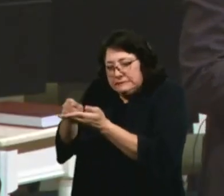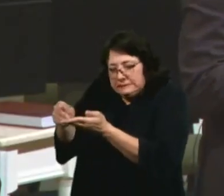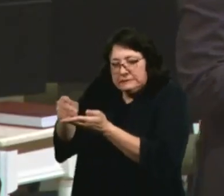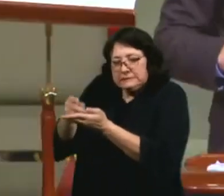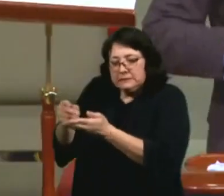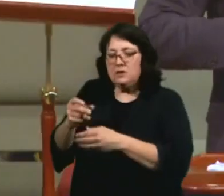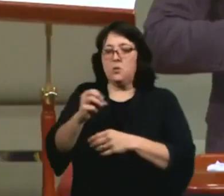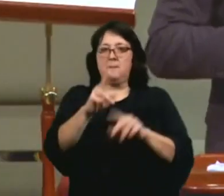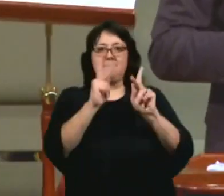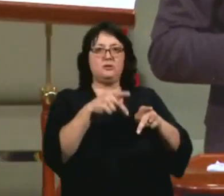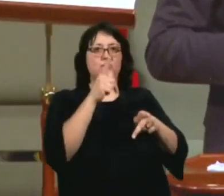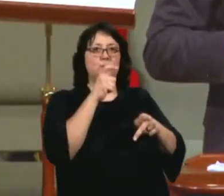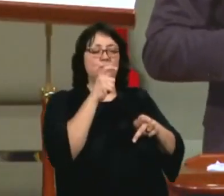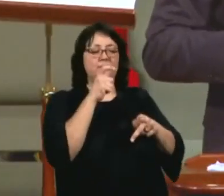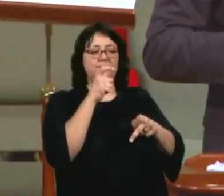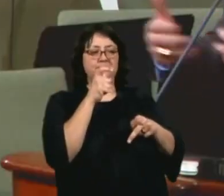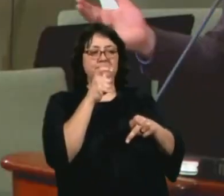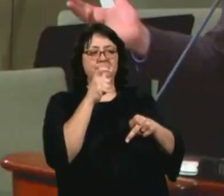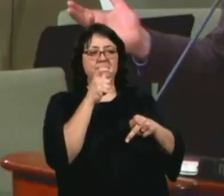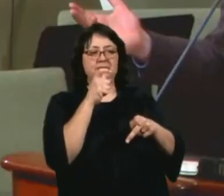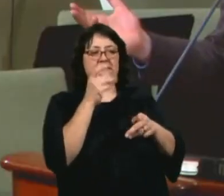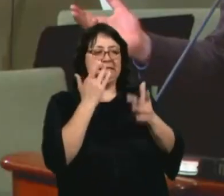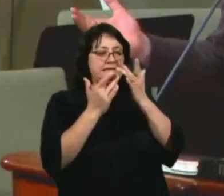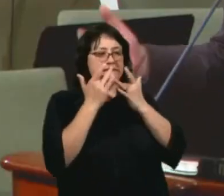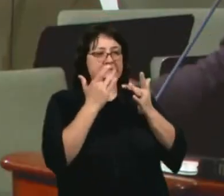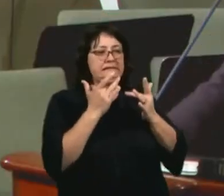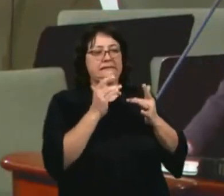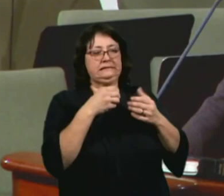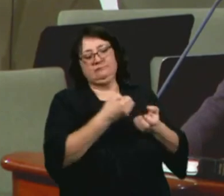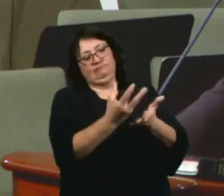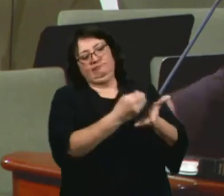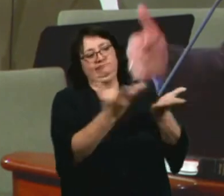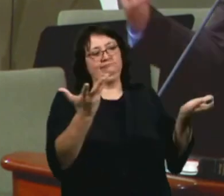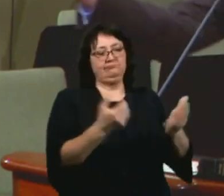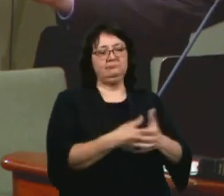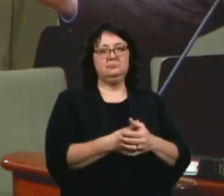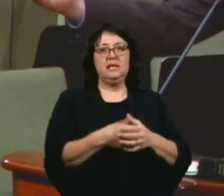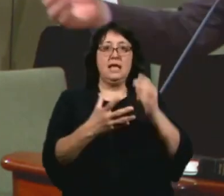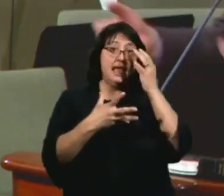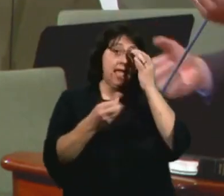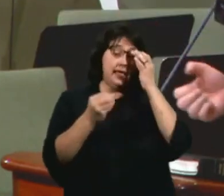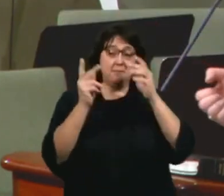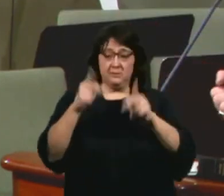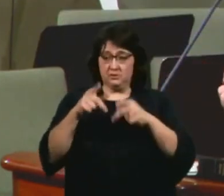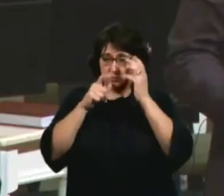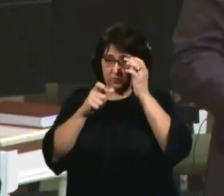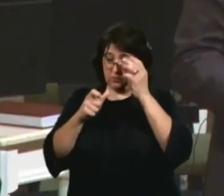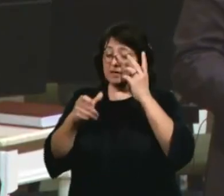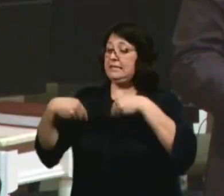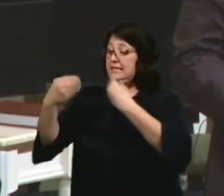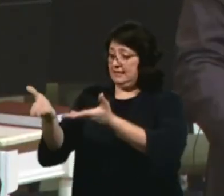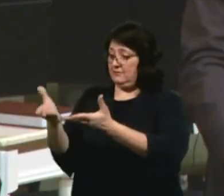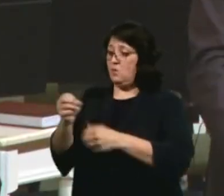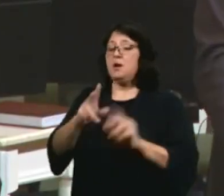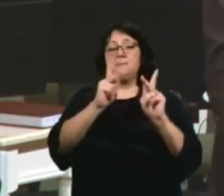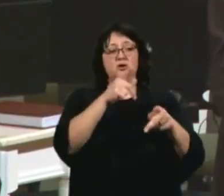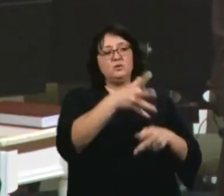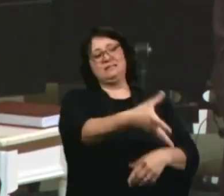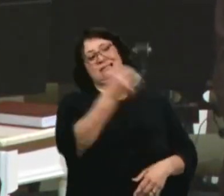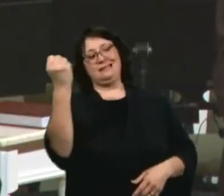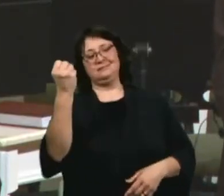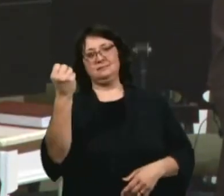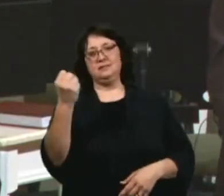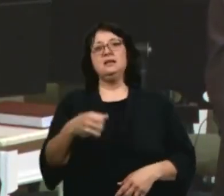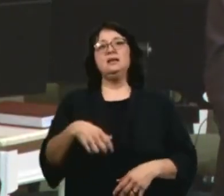who is frivolous, someone who is a giver, someone who is a taker. The Bible says a